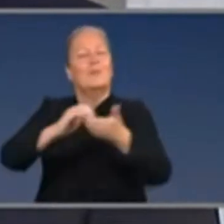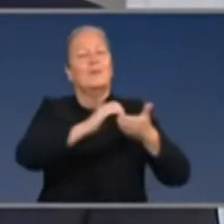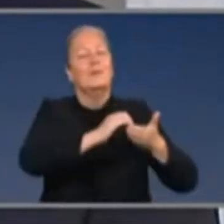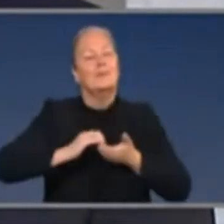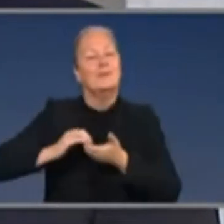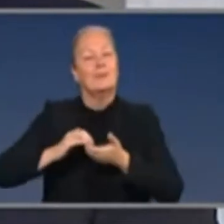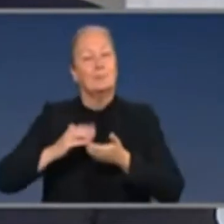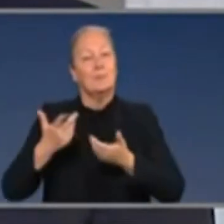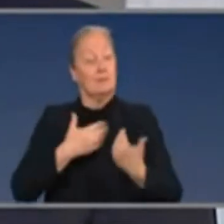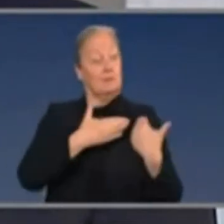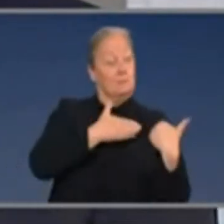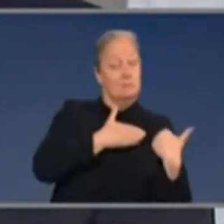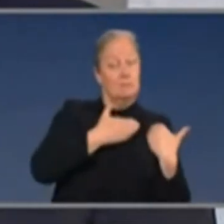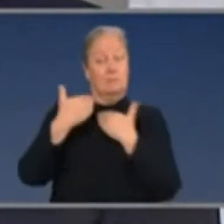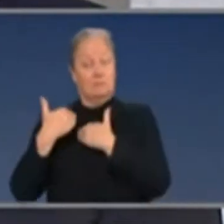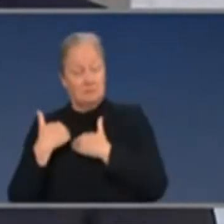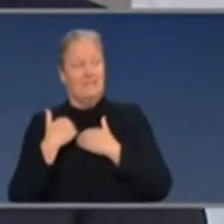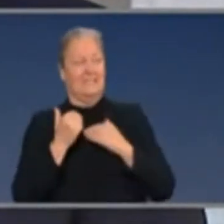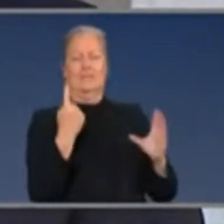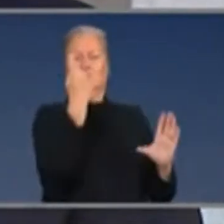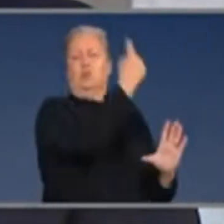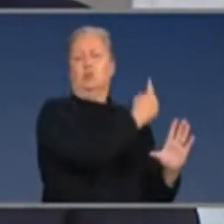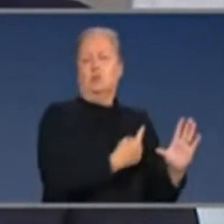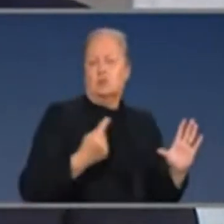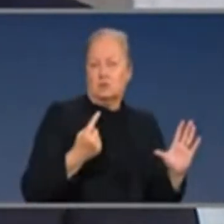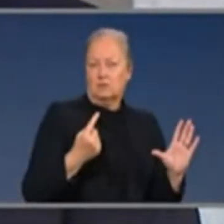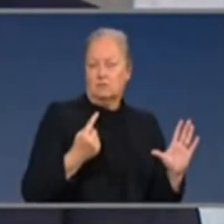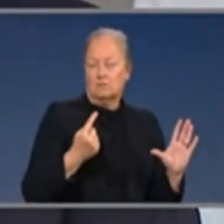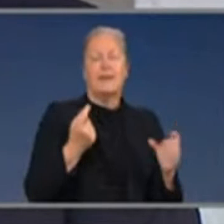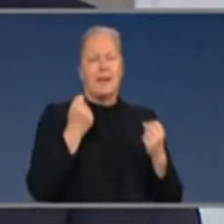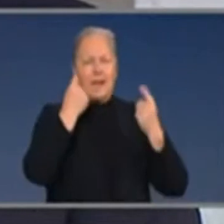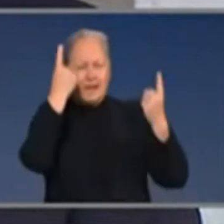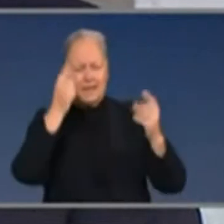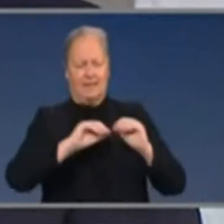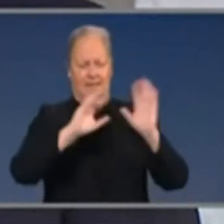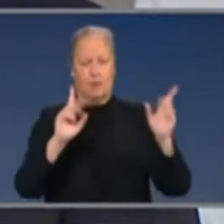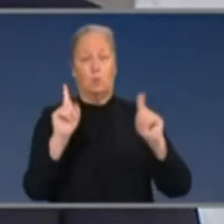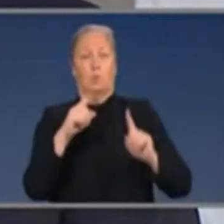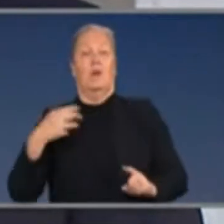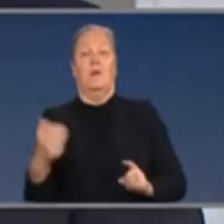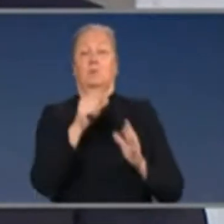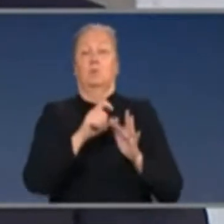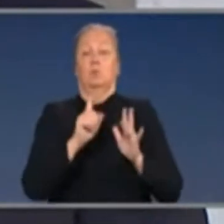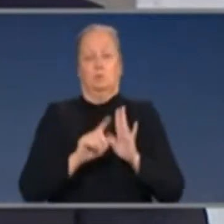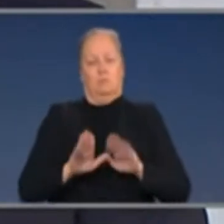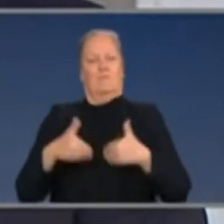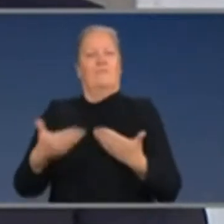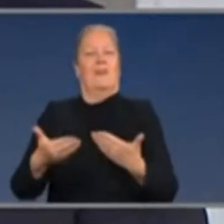about accountability for what we each do and recognising the role we have to play. See, when we entered into